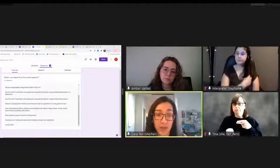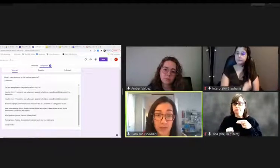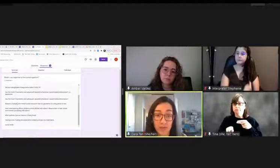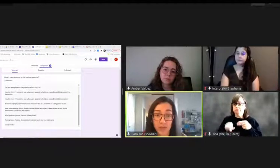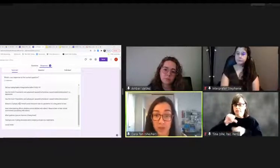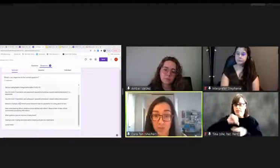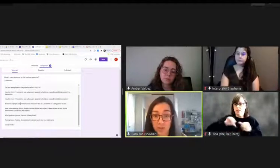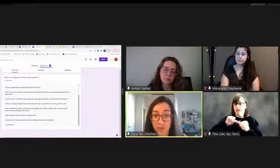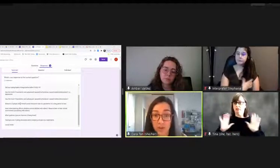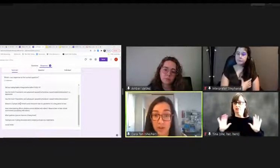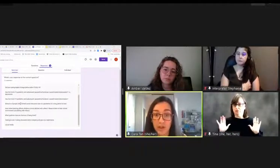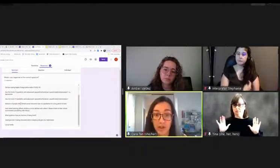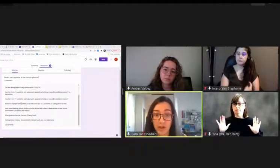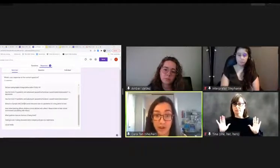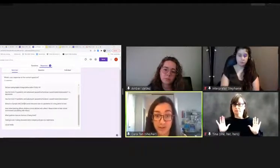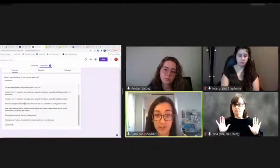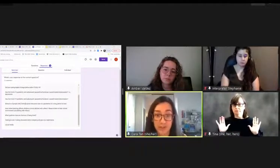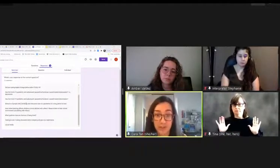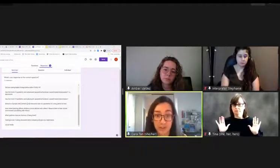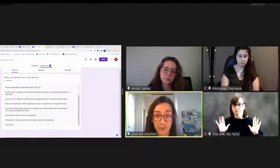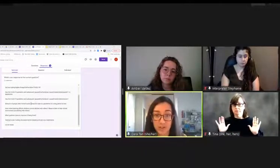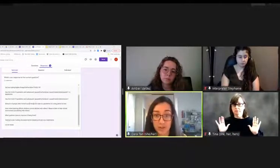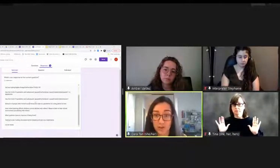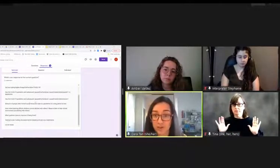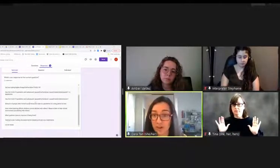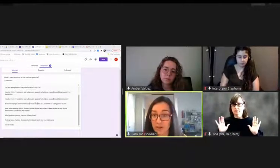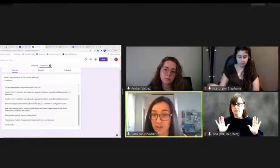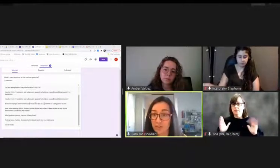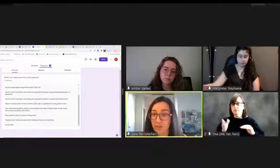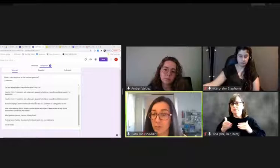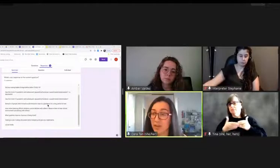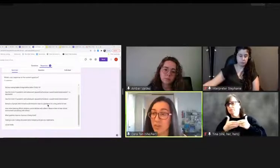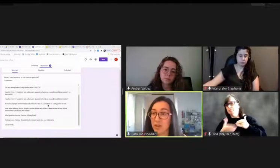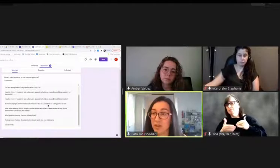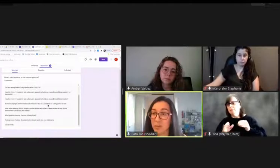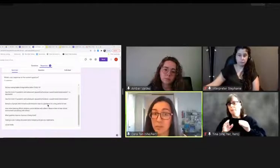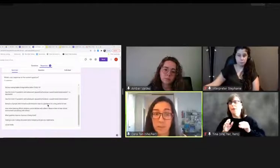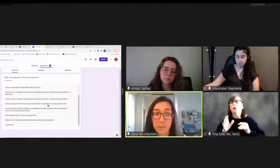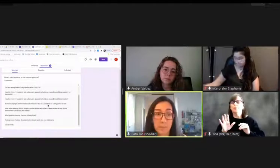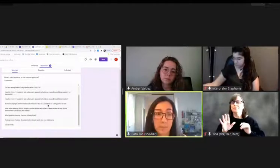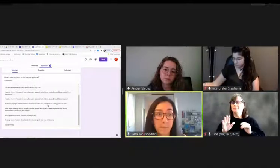the behaviors of people after limited social interaction due to the pandemic?